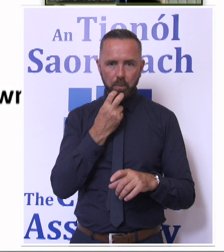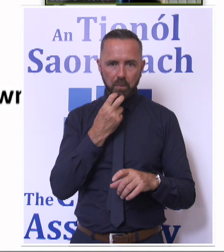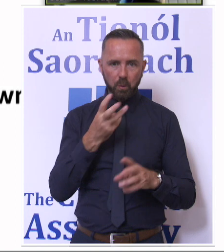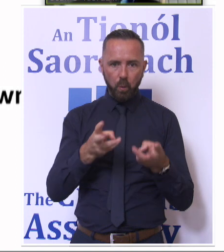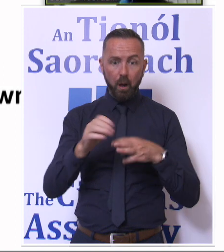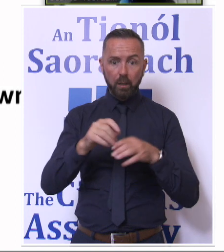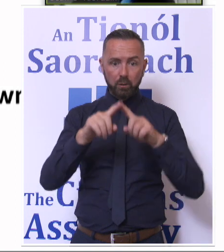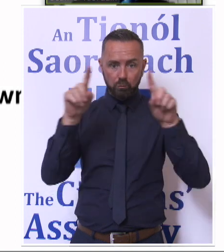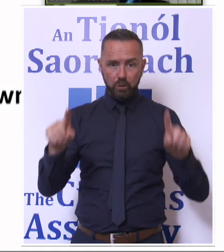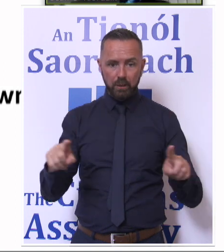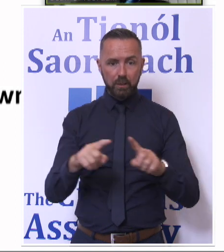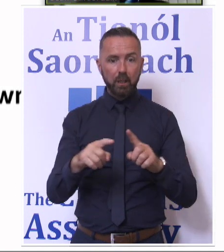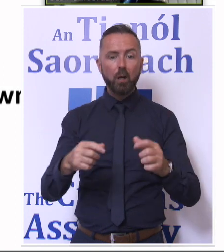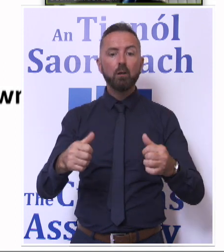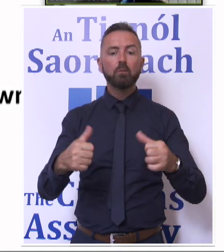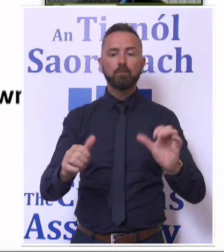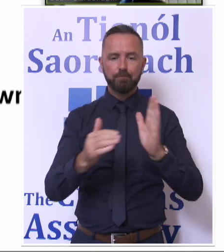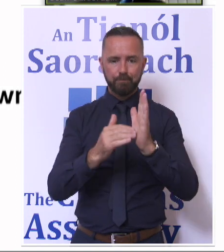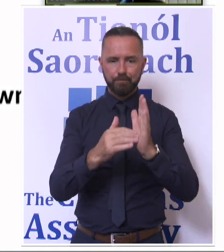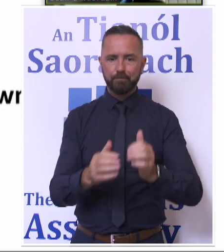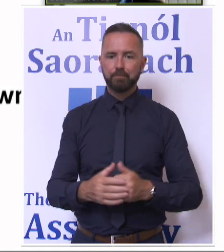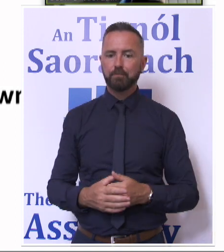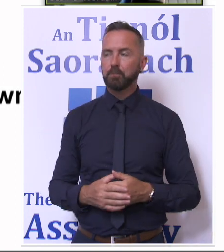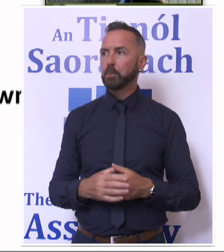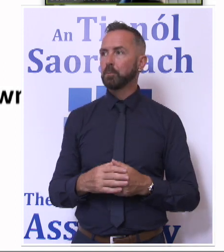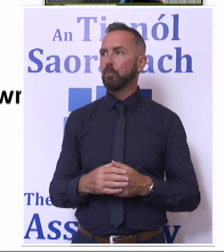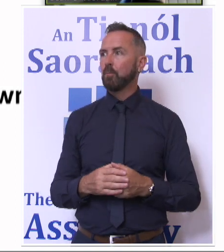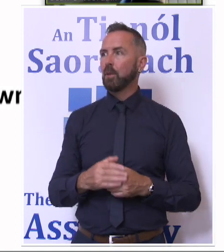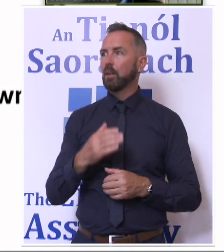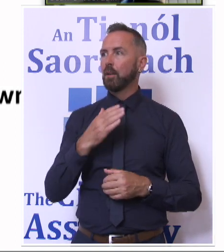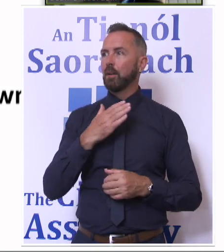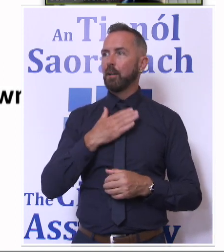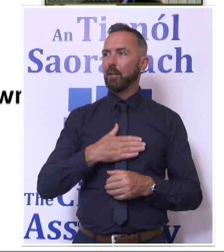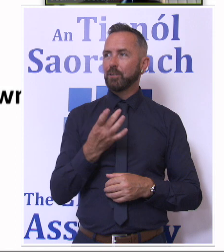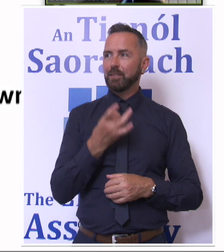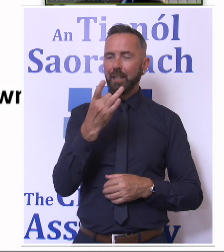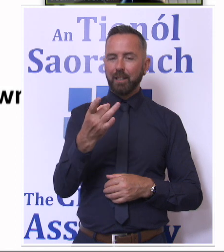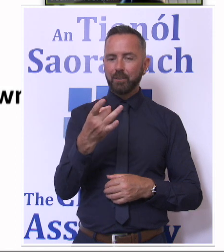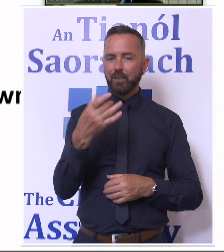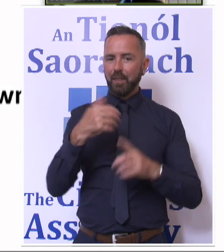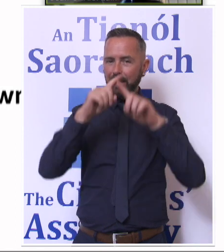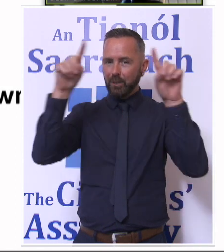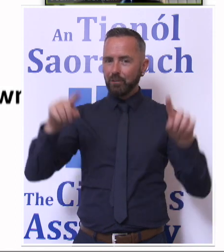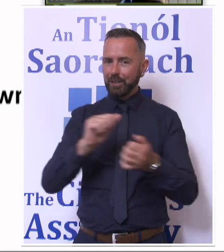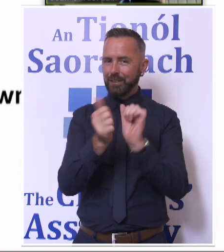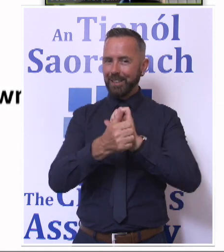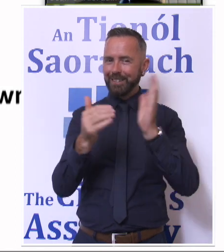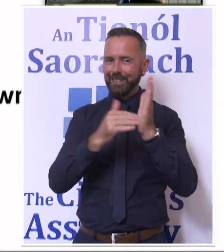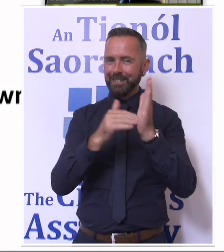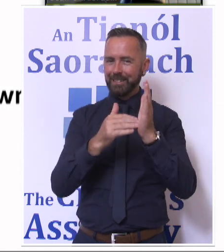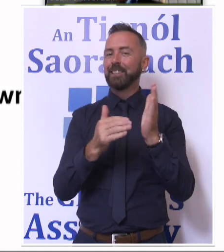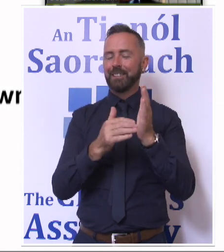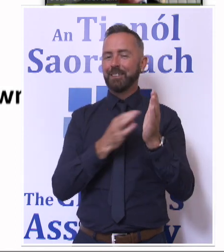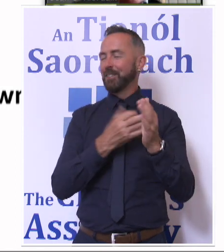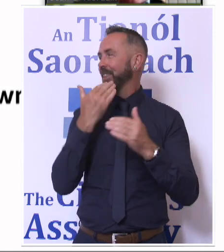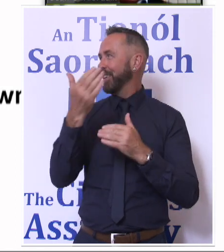Yep, okay. And can I just confirm that the screen is changing? Could somebody just confirm that for me? That's good, Seán, thank you.